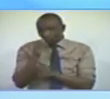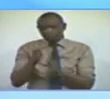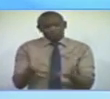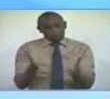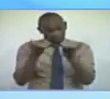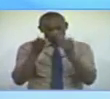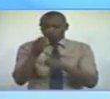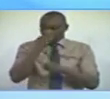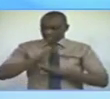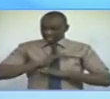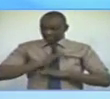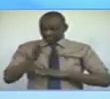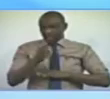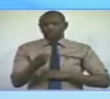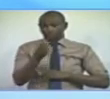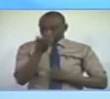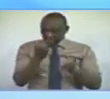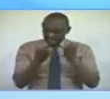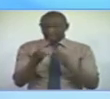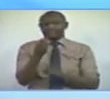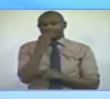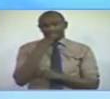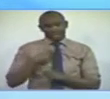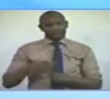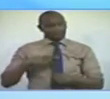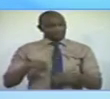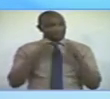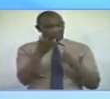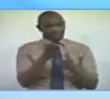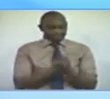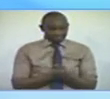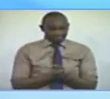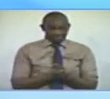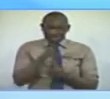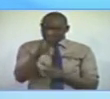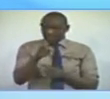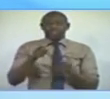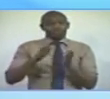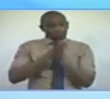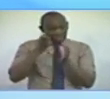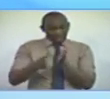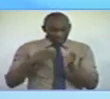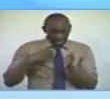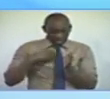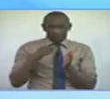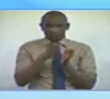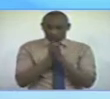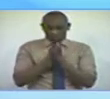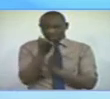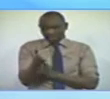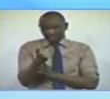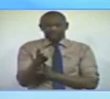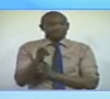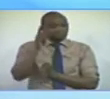food security and nutrition among families living in this region. In this week's episode of The Next Frontier, Philip